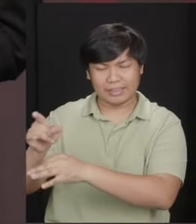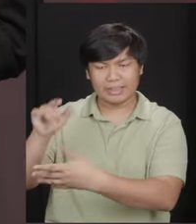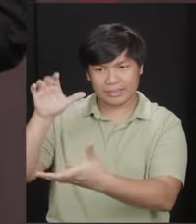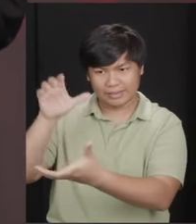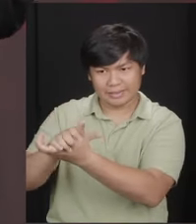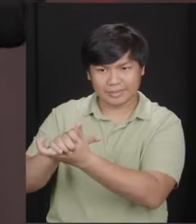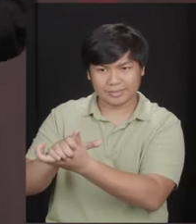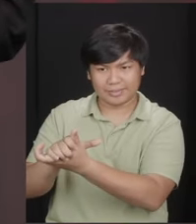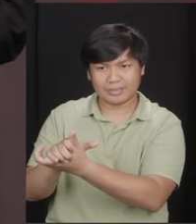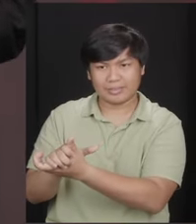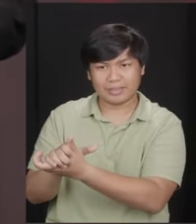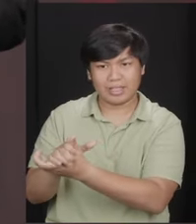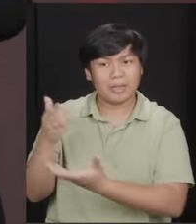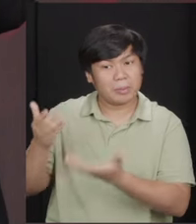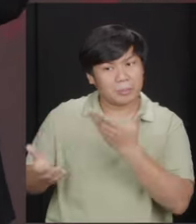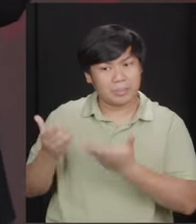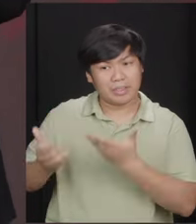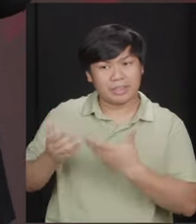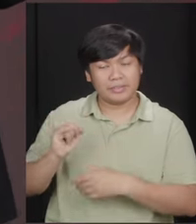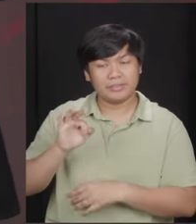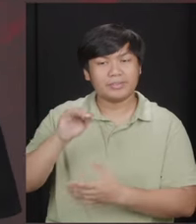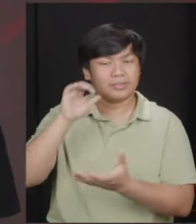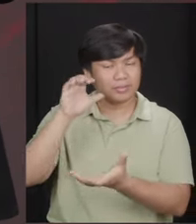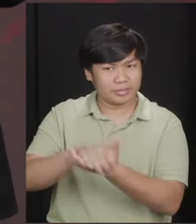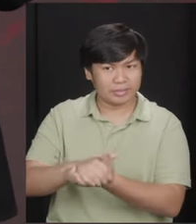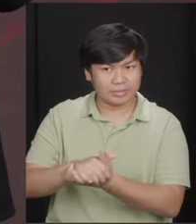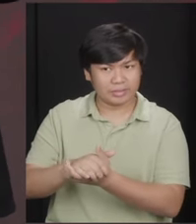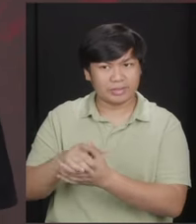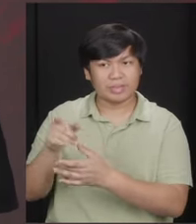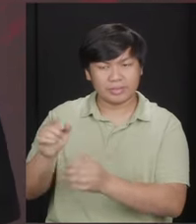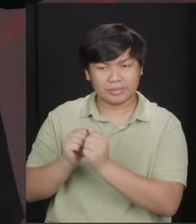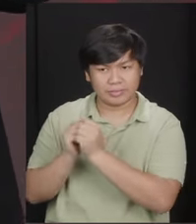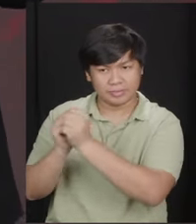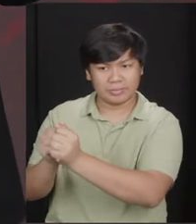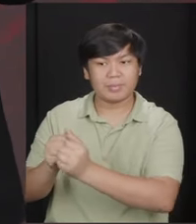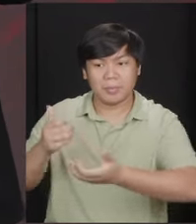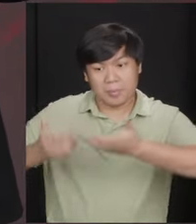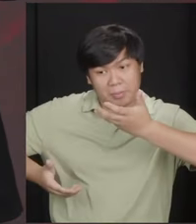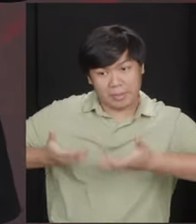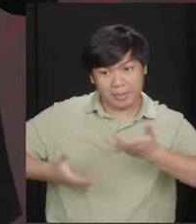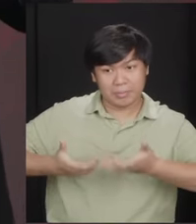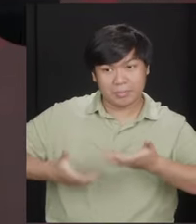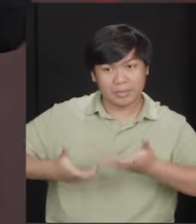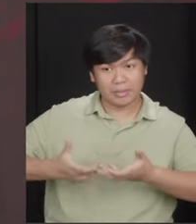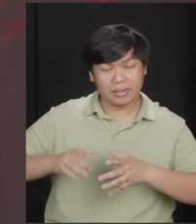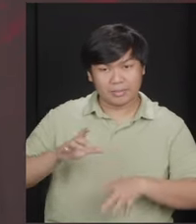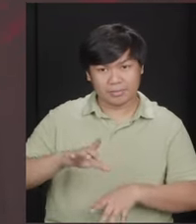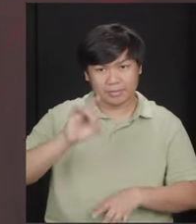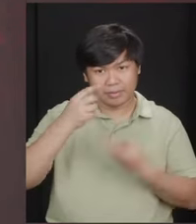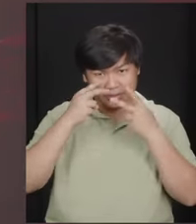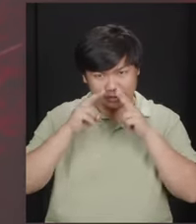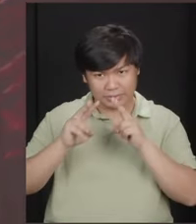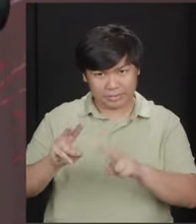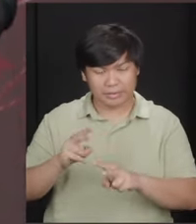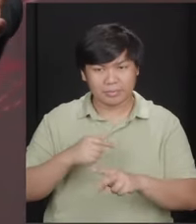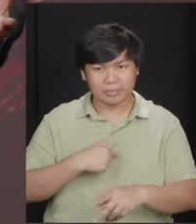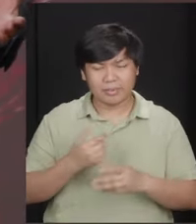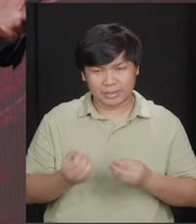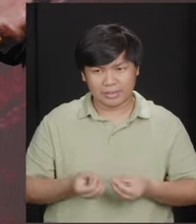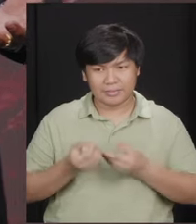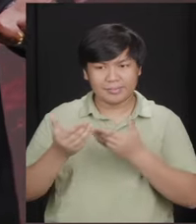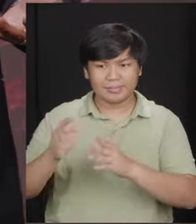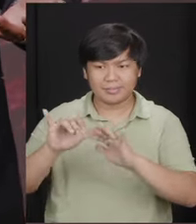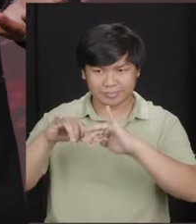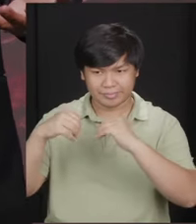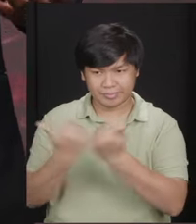marriage? Maybe if his wife and he will get along, maybe he'll finally see my contributions to the